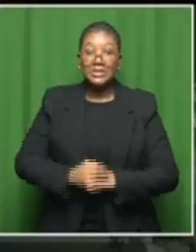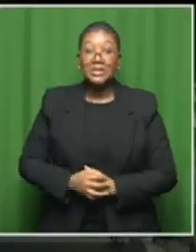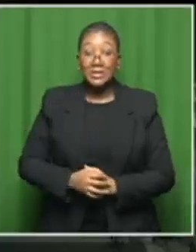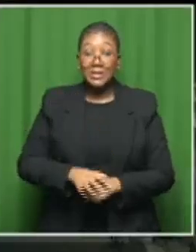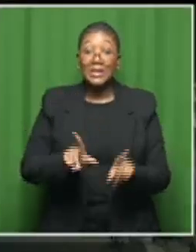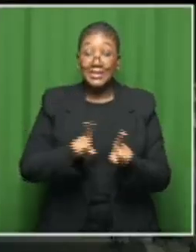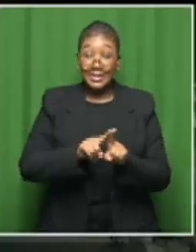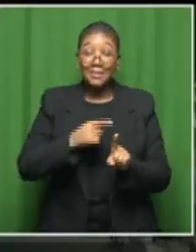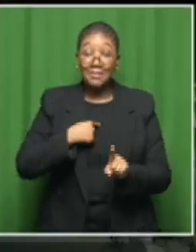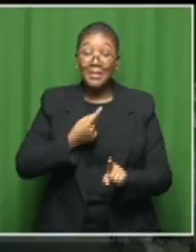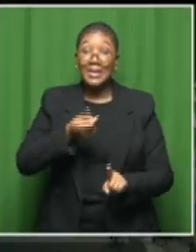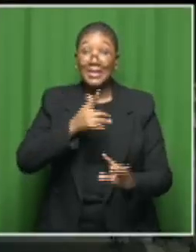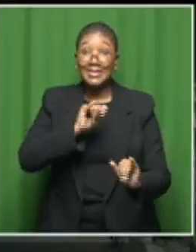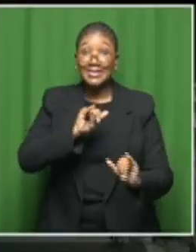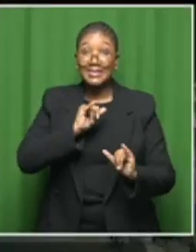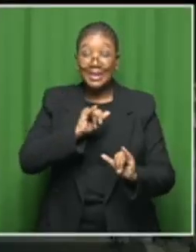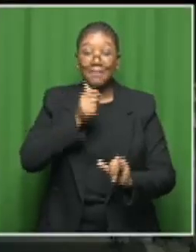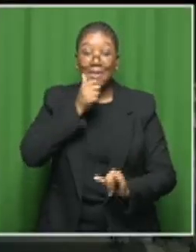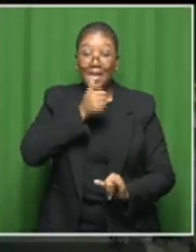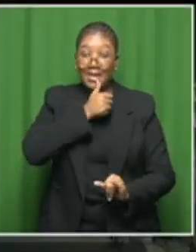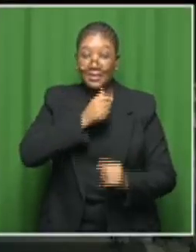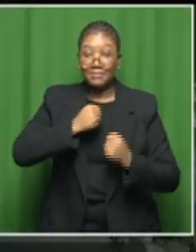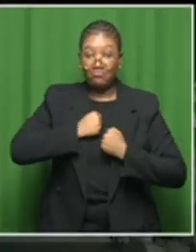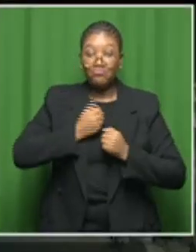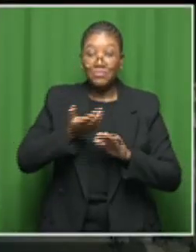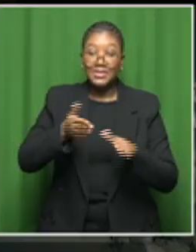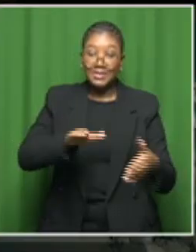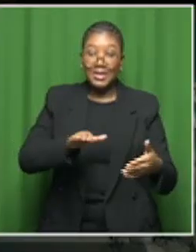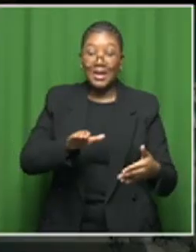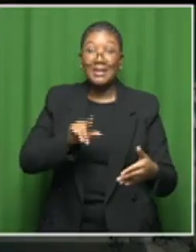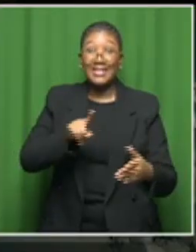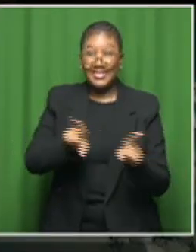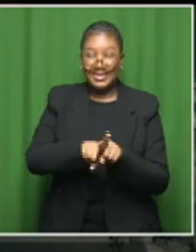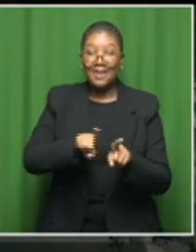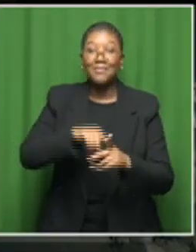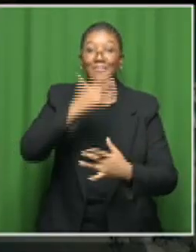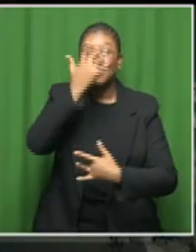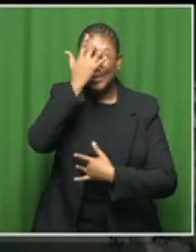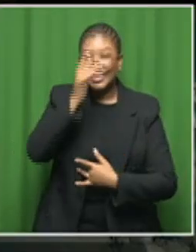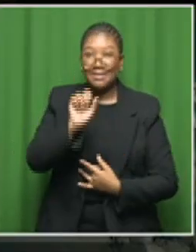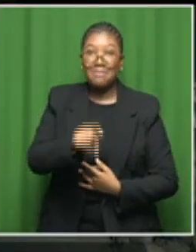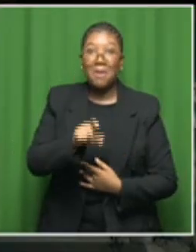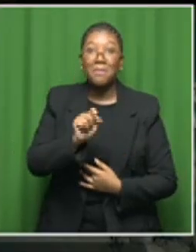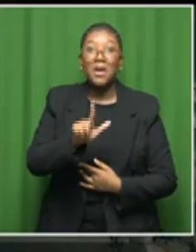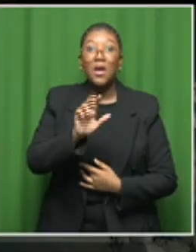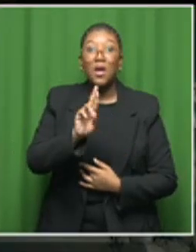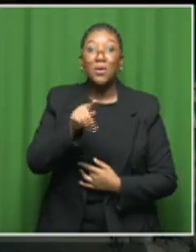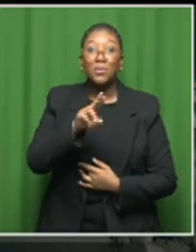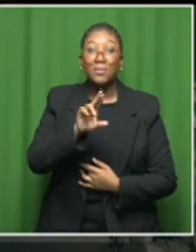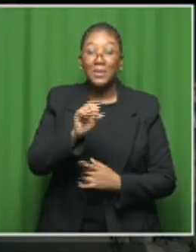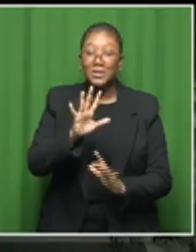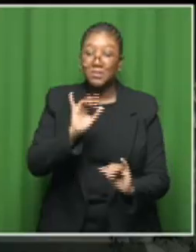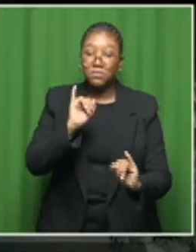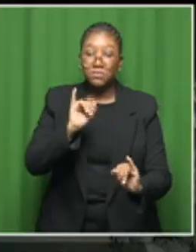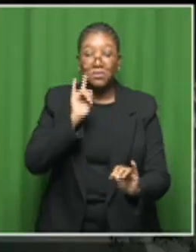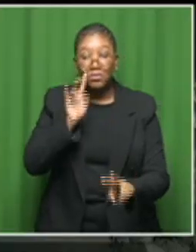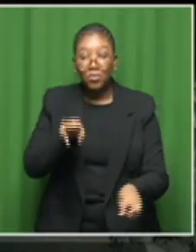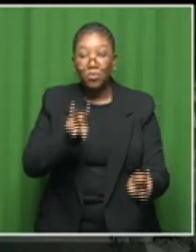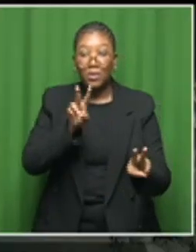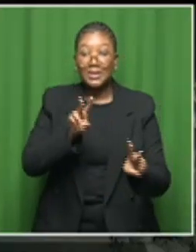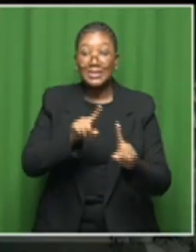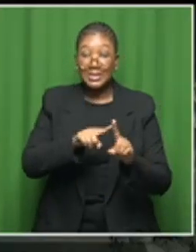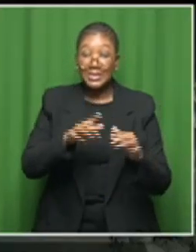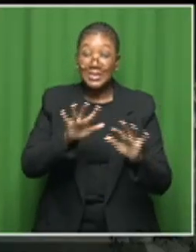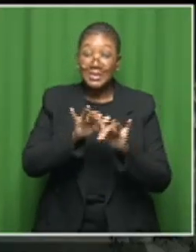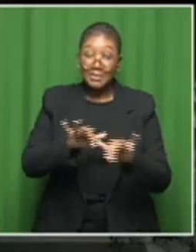similar story of an aunt who passed on from lupus too, and it's a terrible thing to watch and literally eat somebody